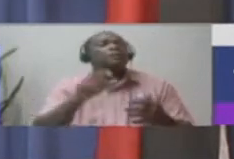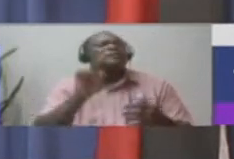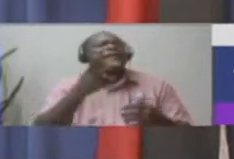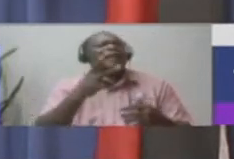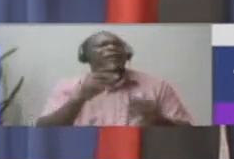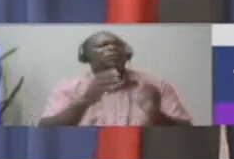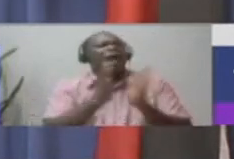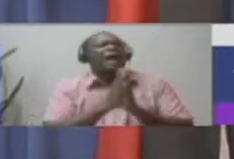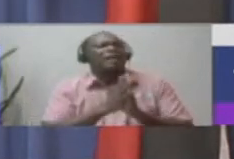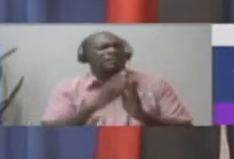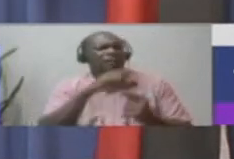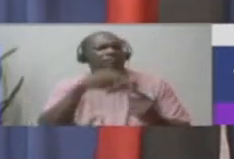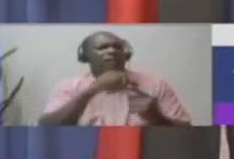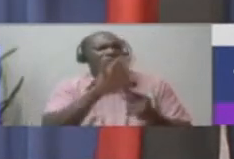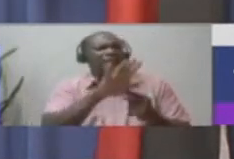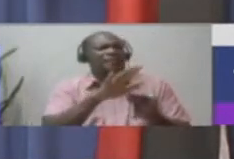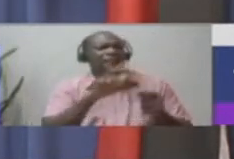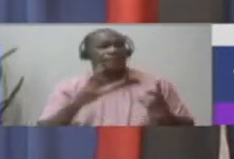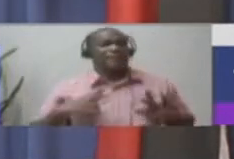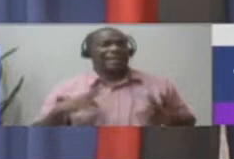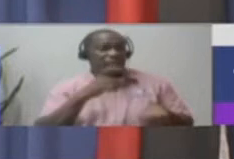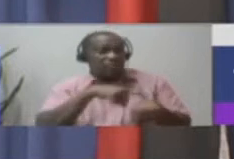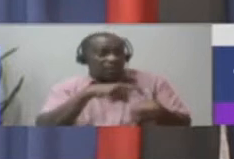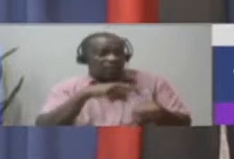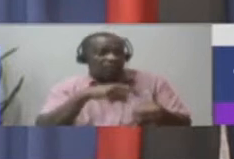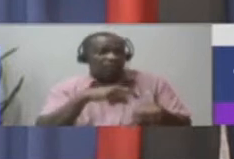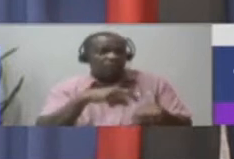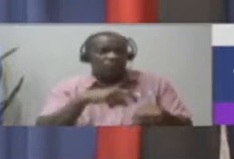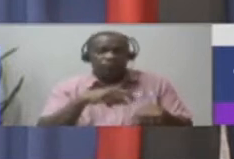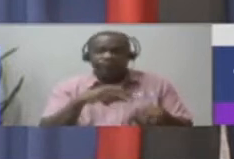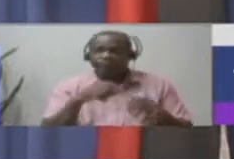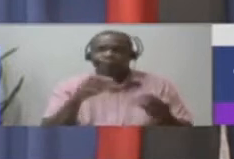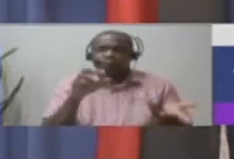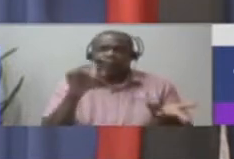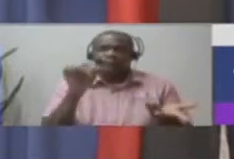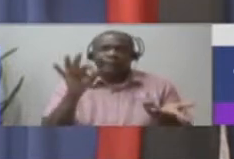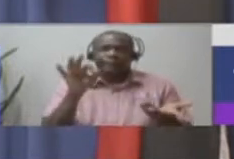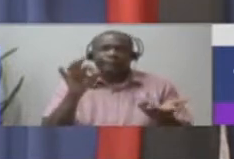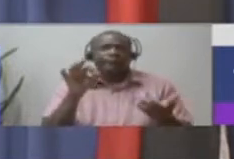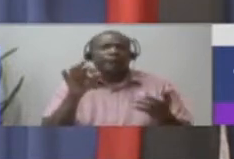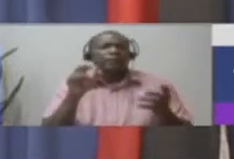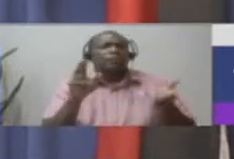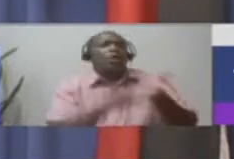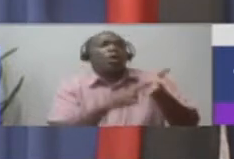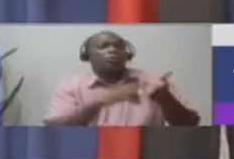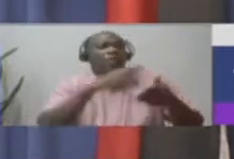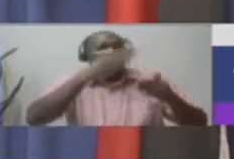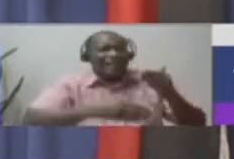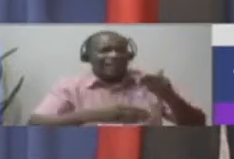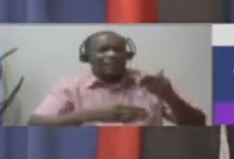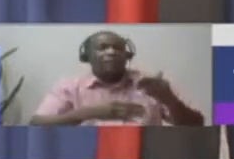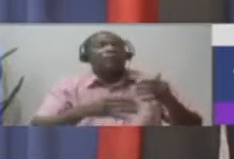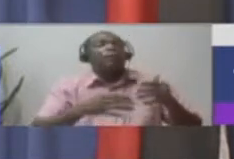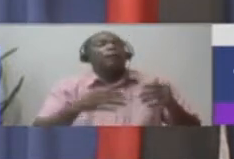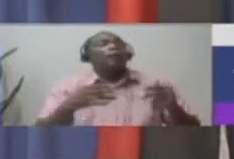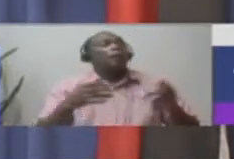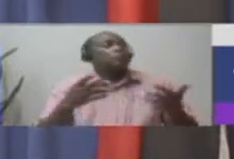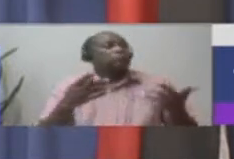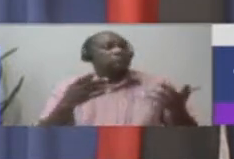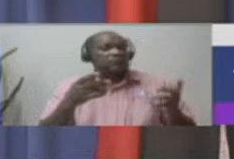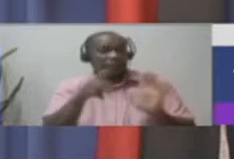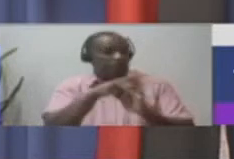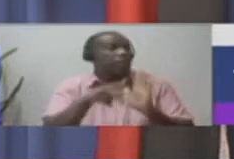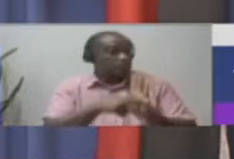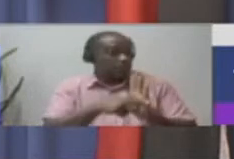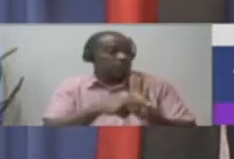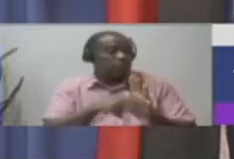come to an end, the principle of leave earned cannot be lost, will apply, not only to the Commissioner of Police.